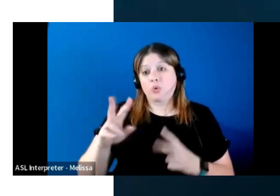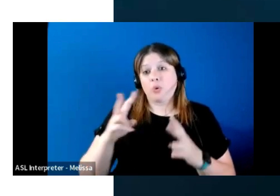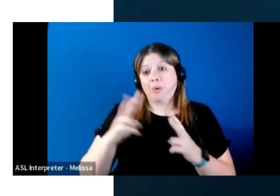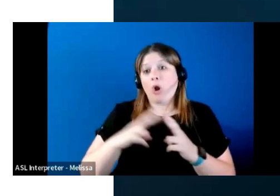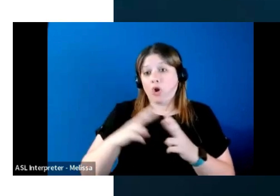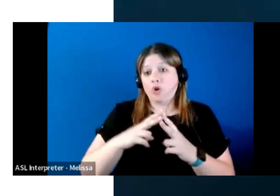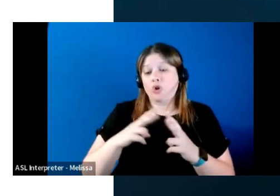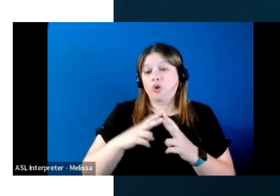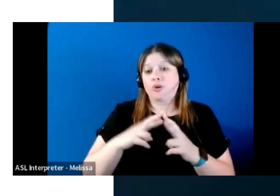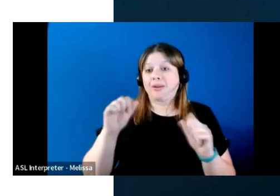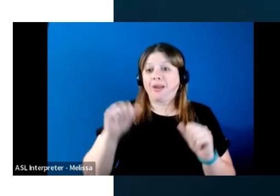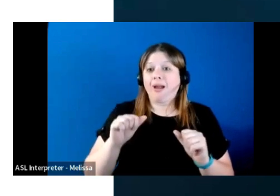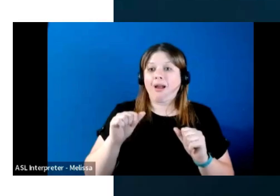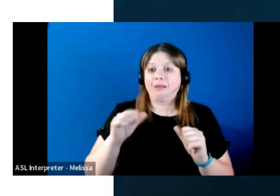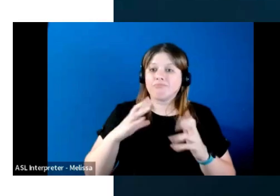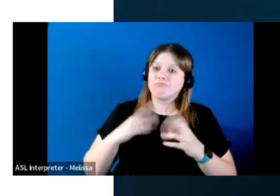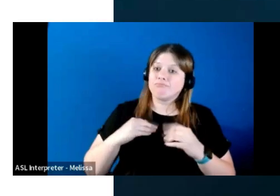in.